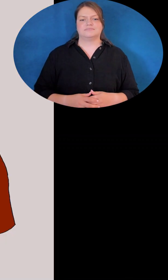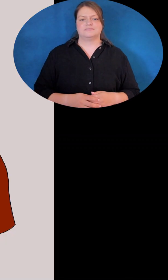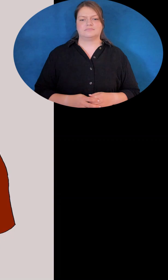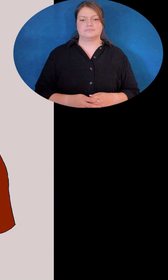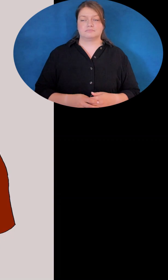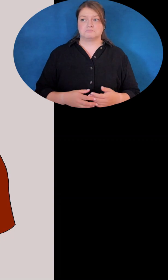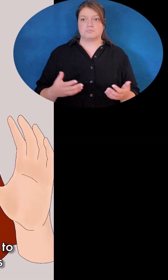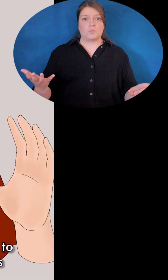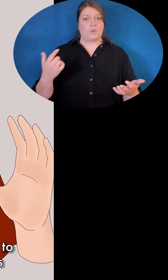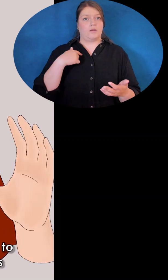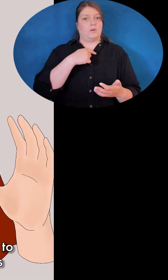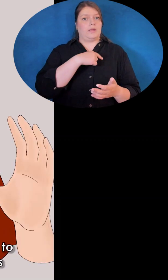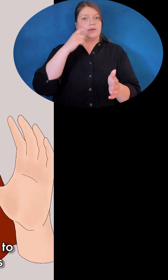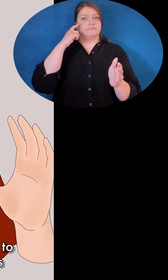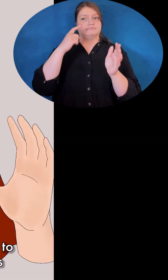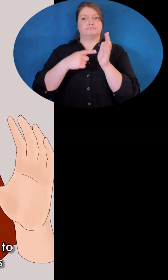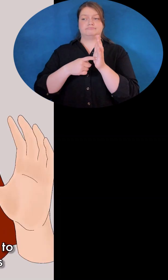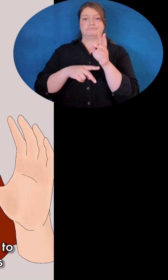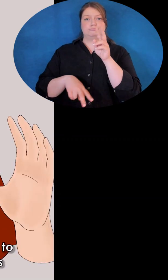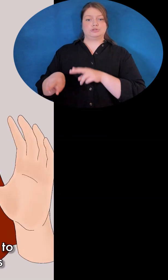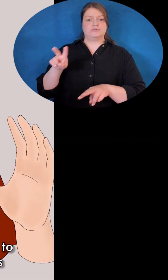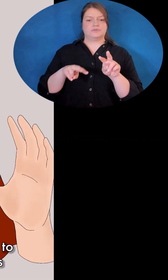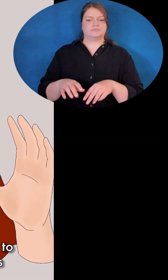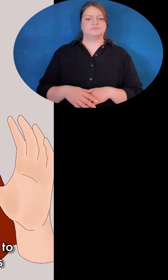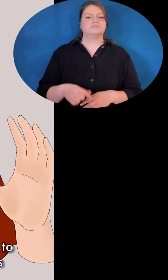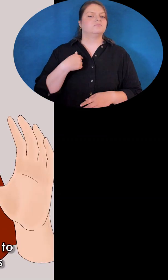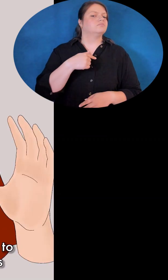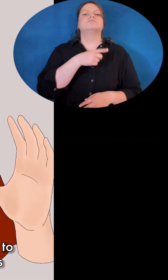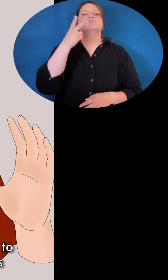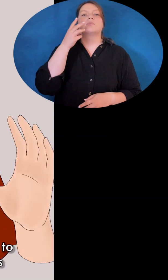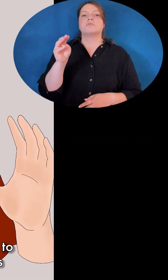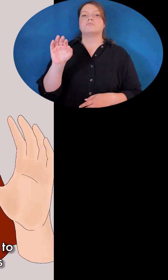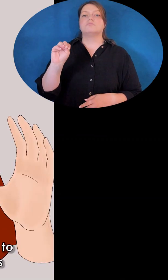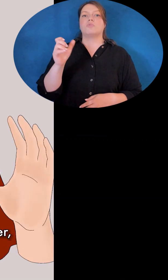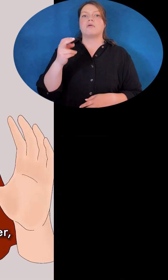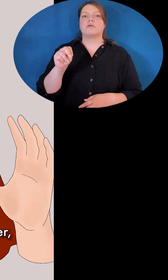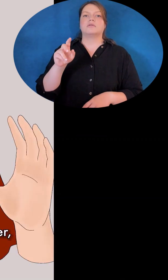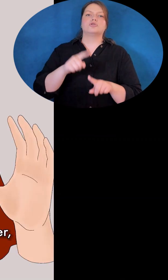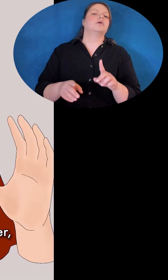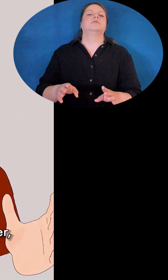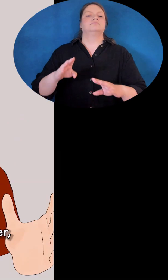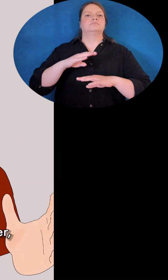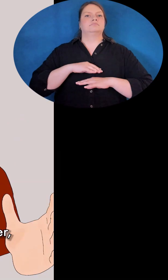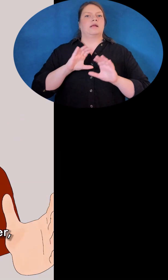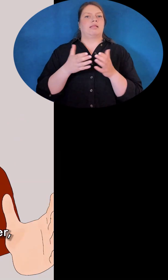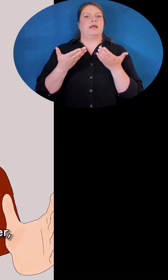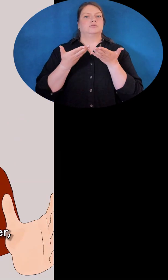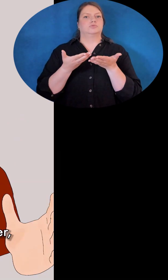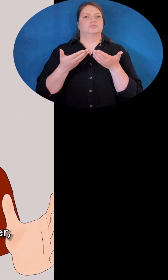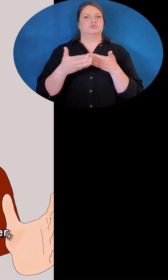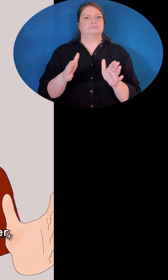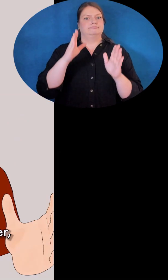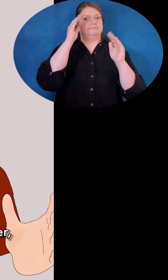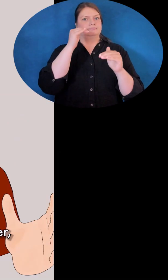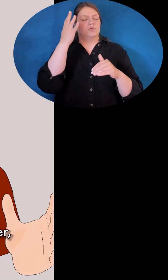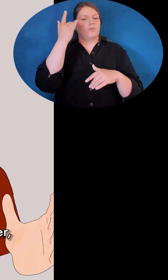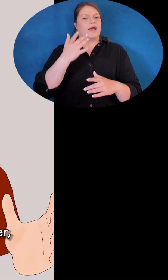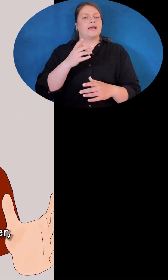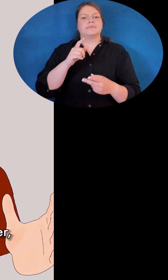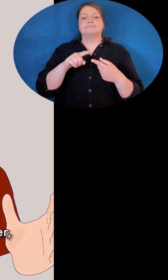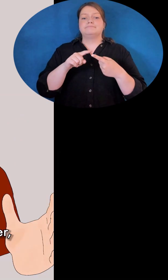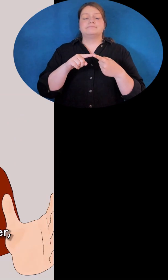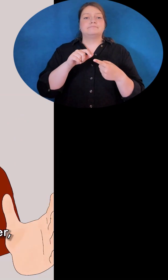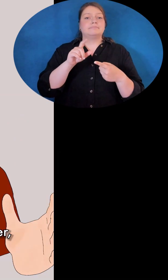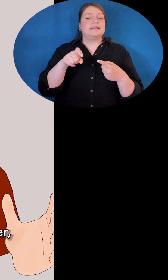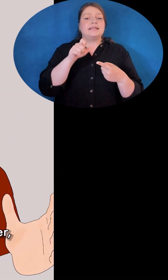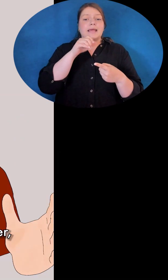What did we observe? We saw that Morgan wasn't able to meet the classroom expectations because of an unmet need, barrier, or a skill